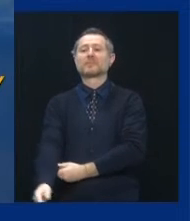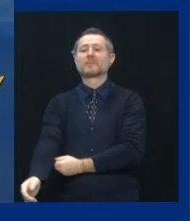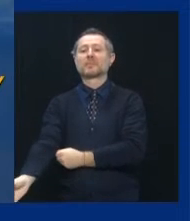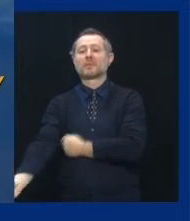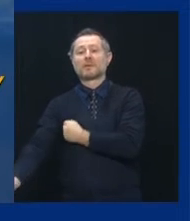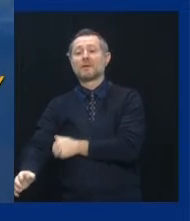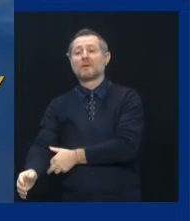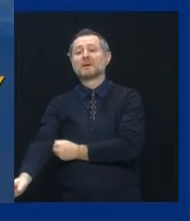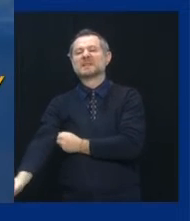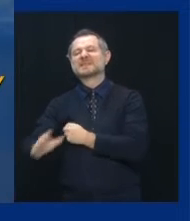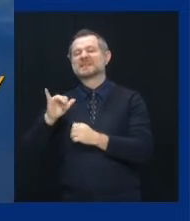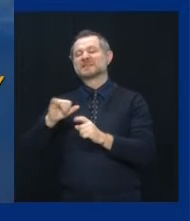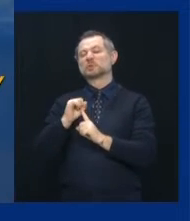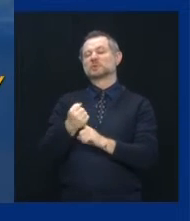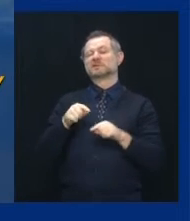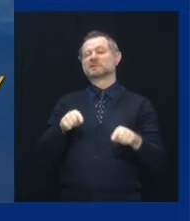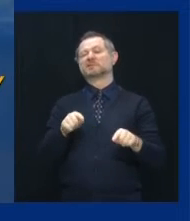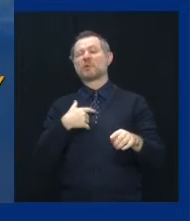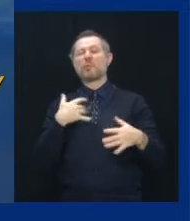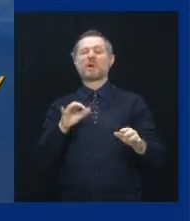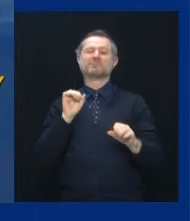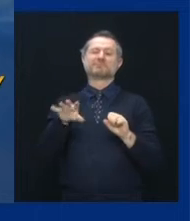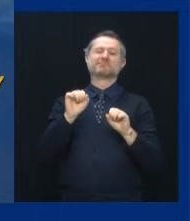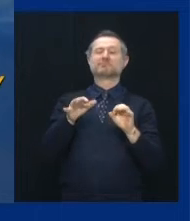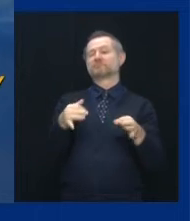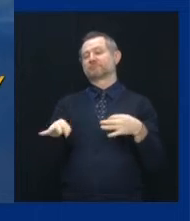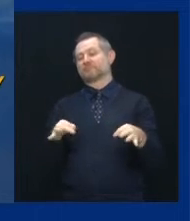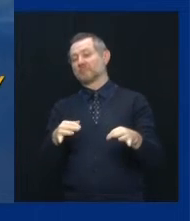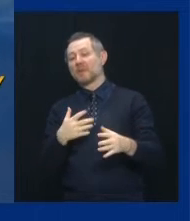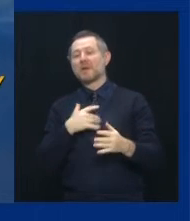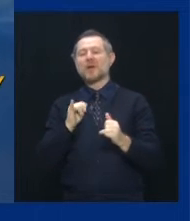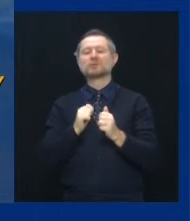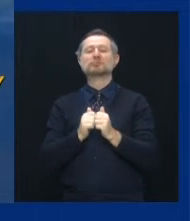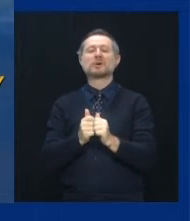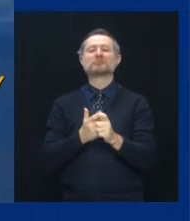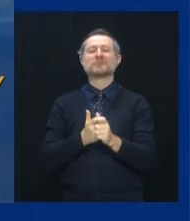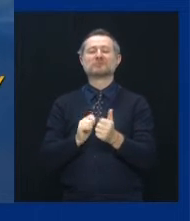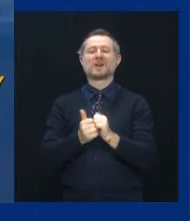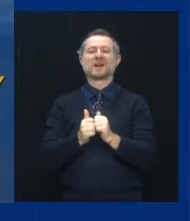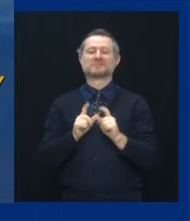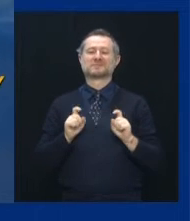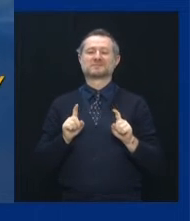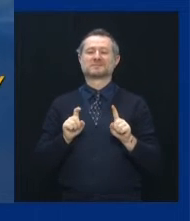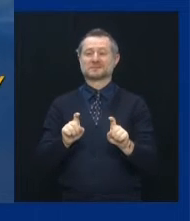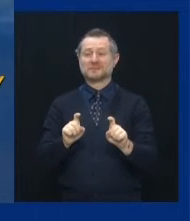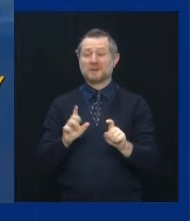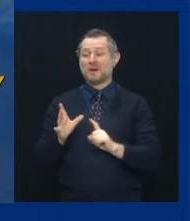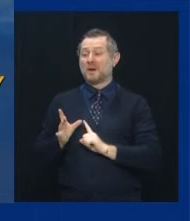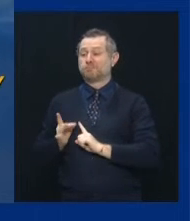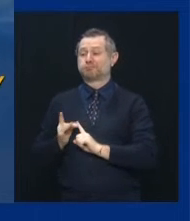situation we're in, I describe as a foot race between the infection rate going up,